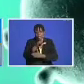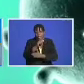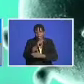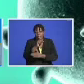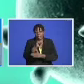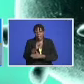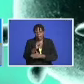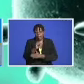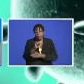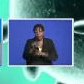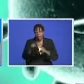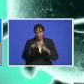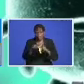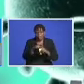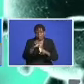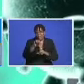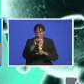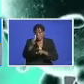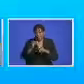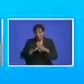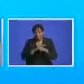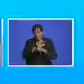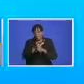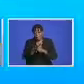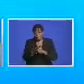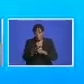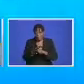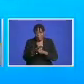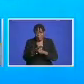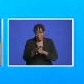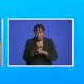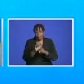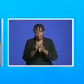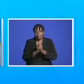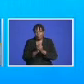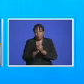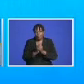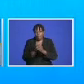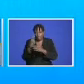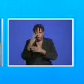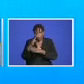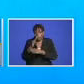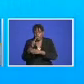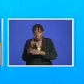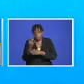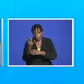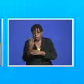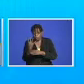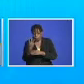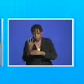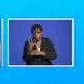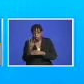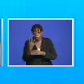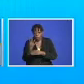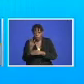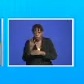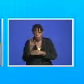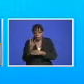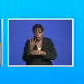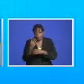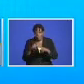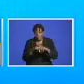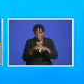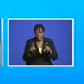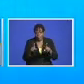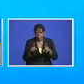another COVID-19 dilemma for health experts who continue to monitor the Alpha, Beta, Gamma, and original Delta COVID-19